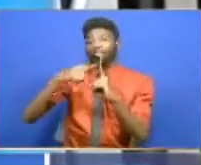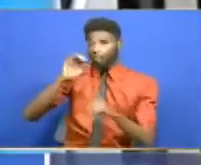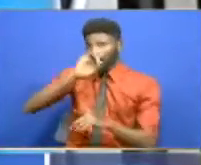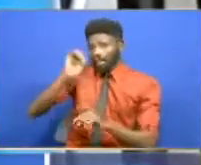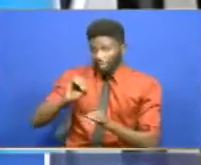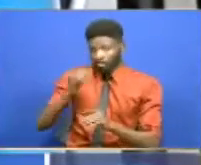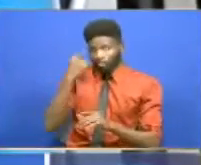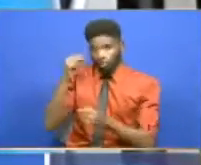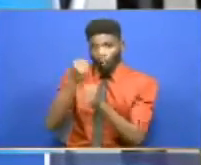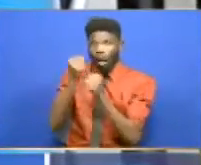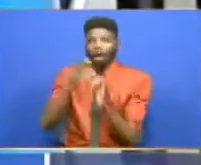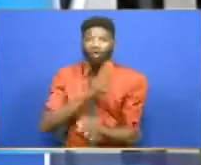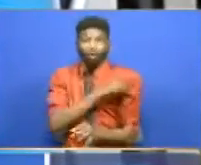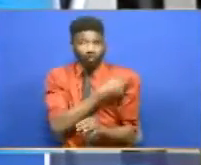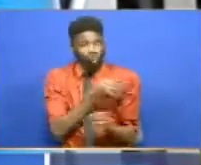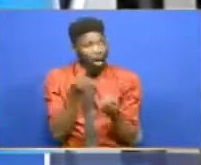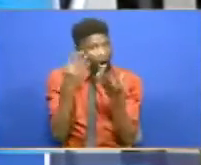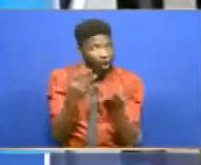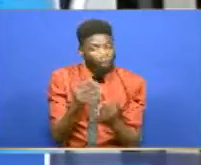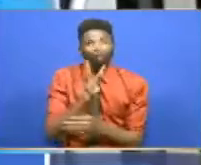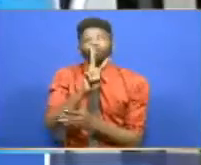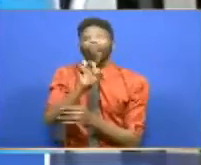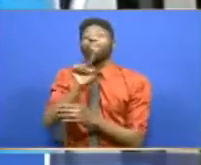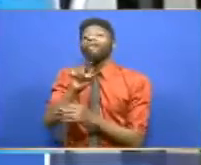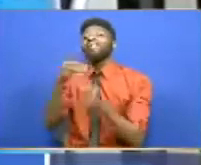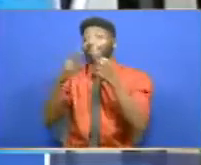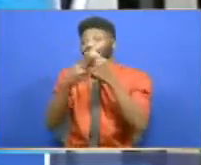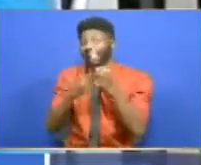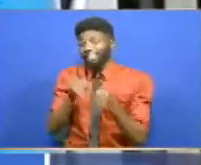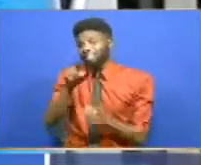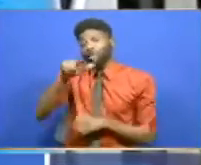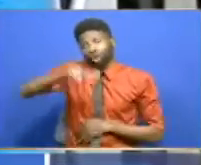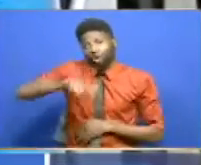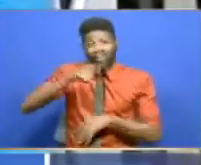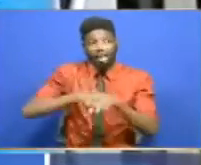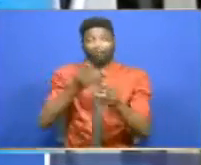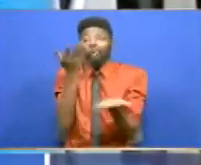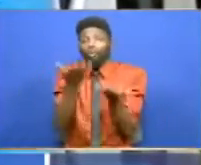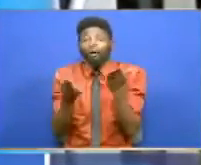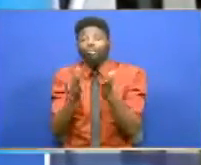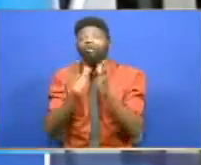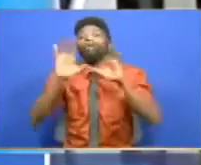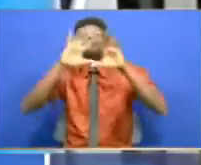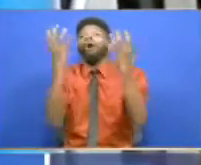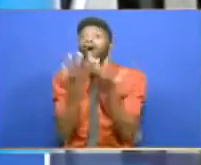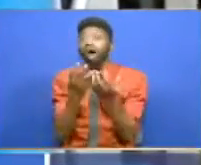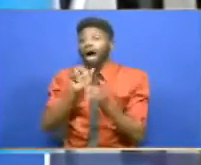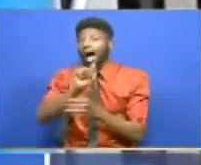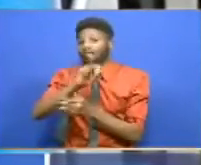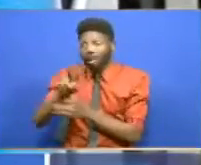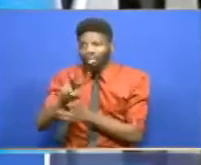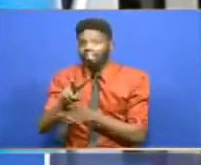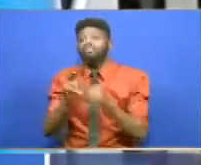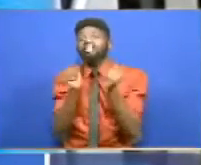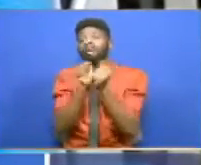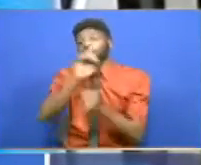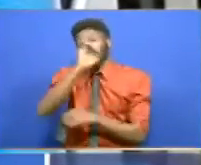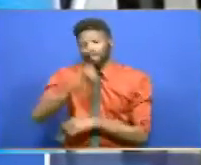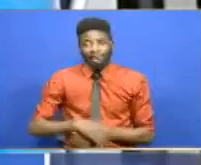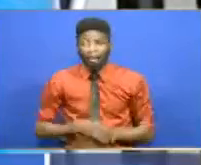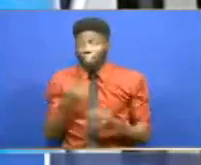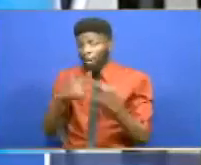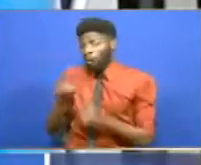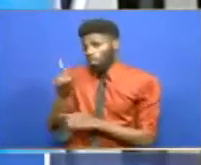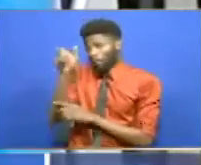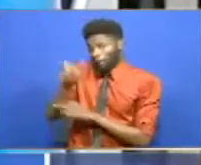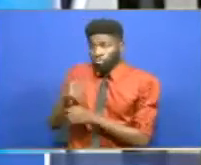at 2.9, which is fairly low compared to the global average of 10%. Of course, one healthcare worker exposed is